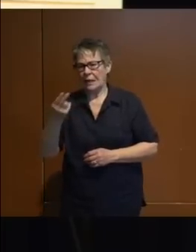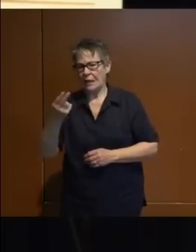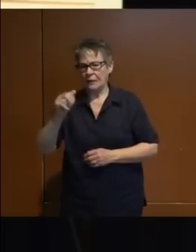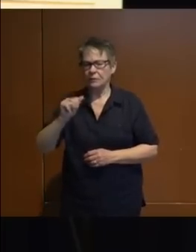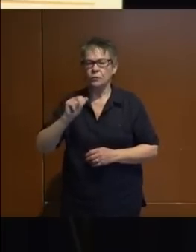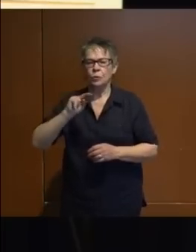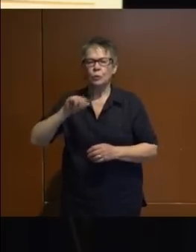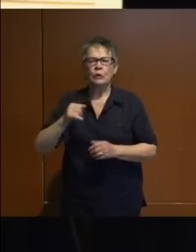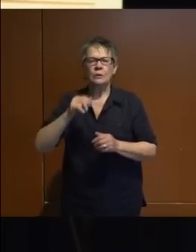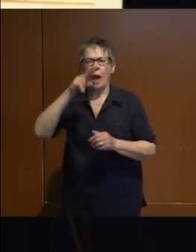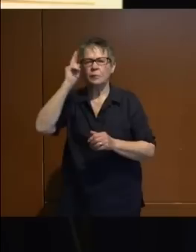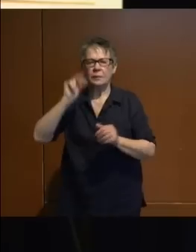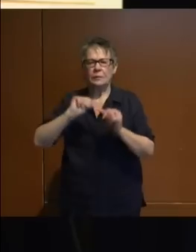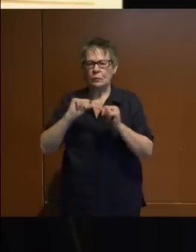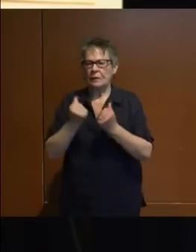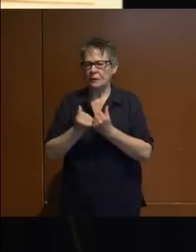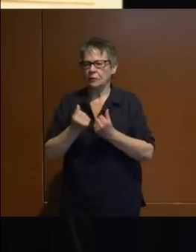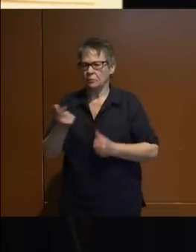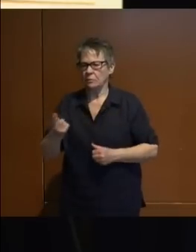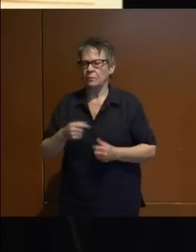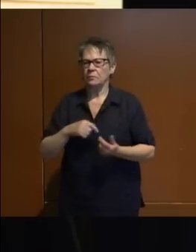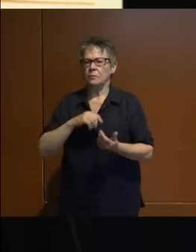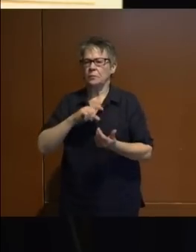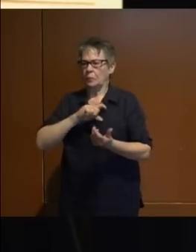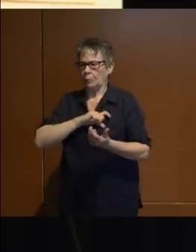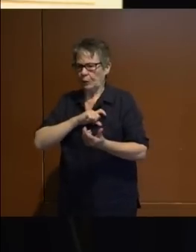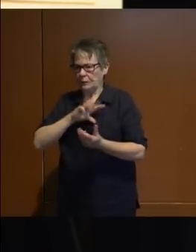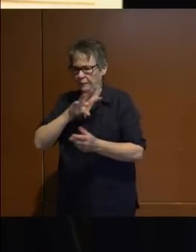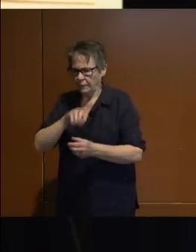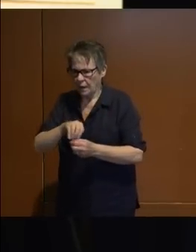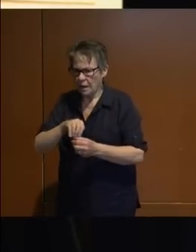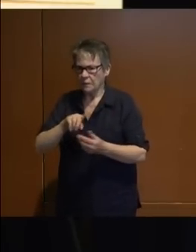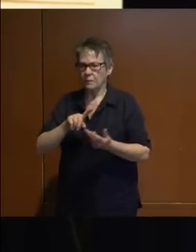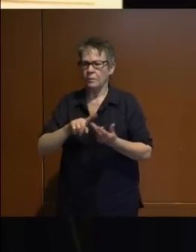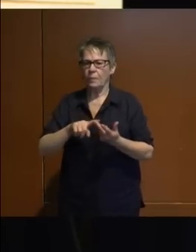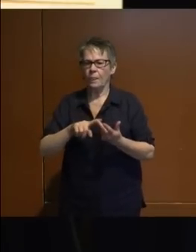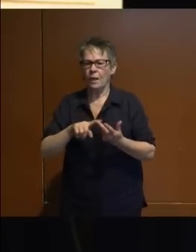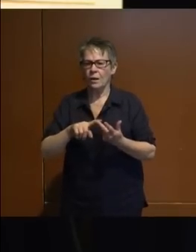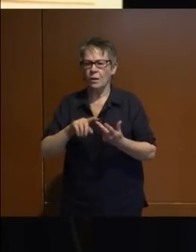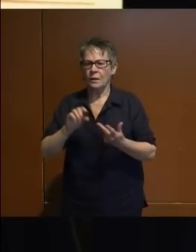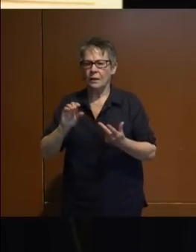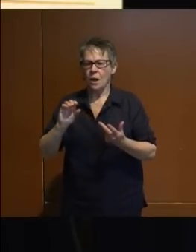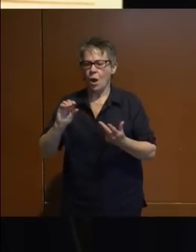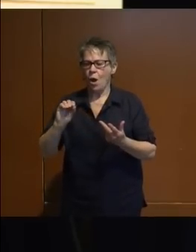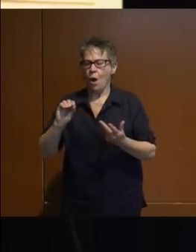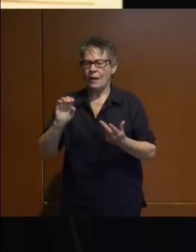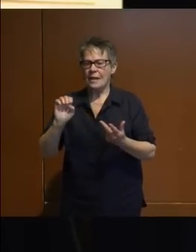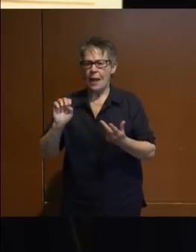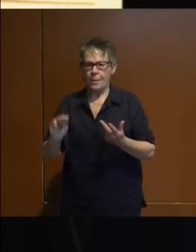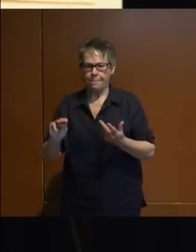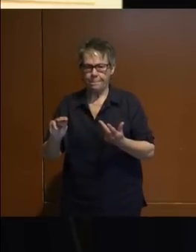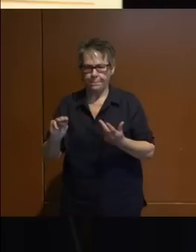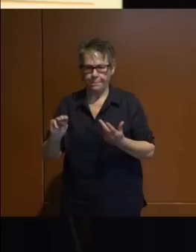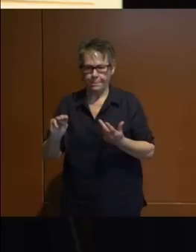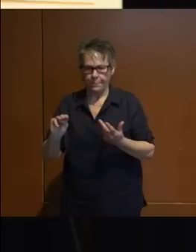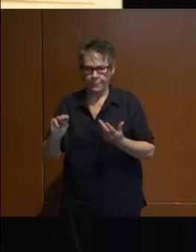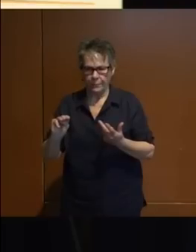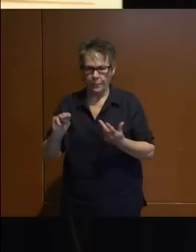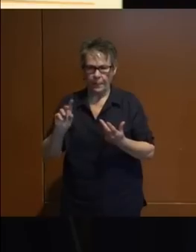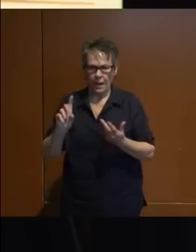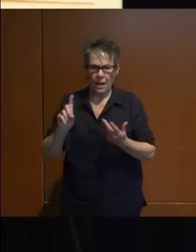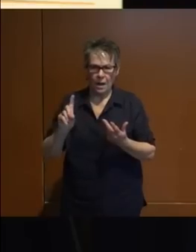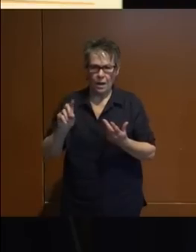OEM, and Dr. Eastman said he had never seen such collaboration. So this is not just a Department of